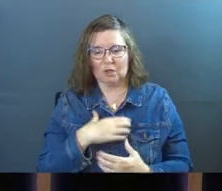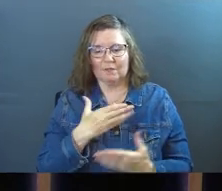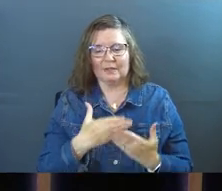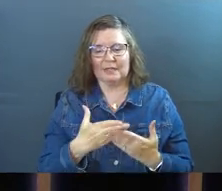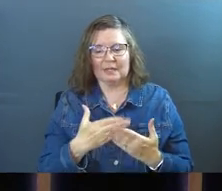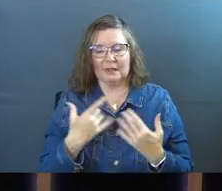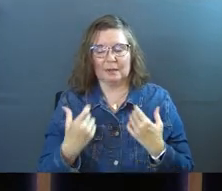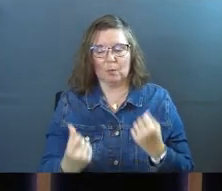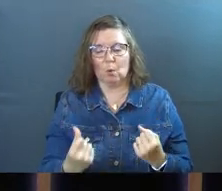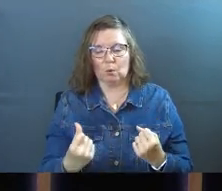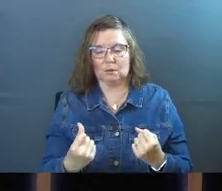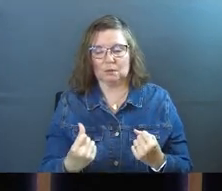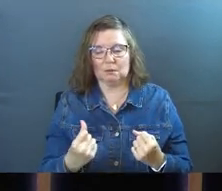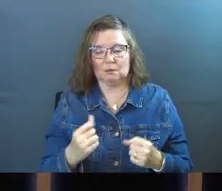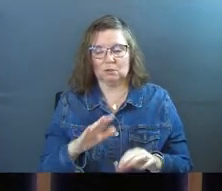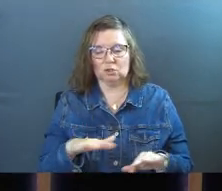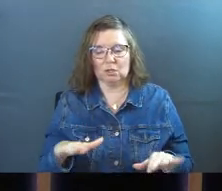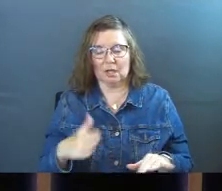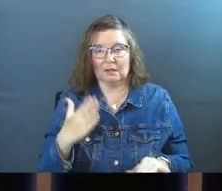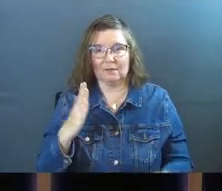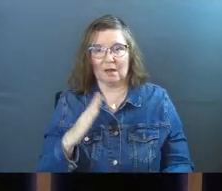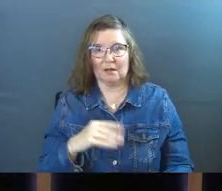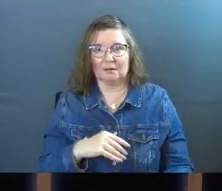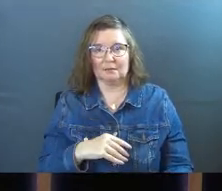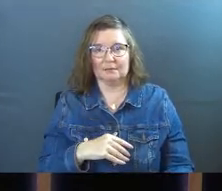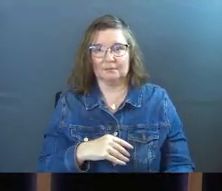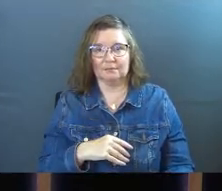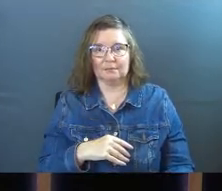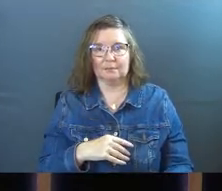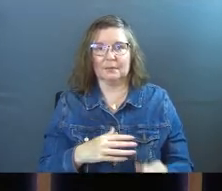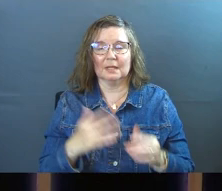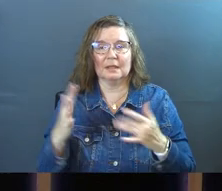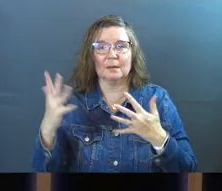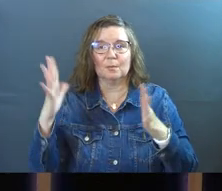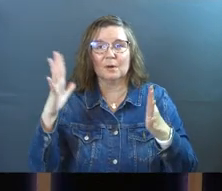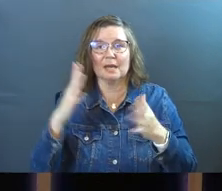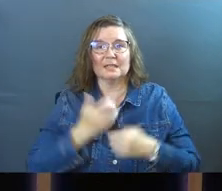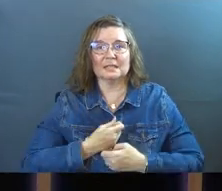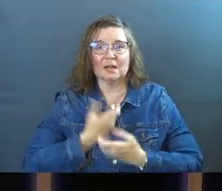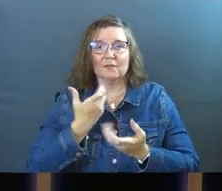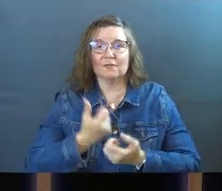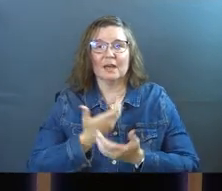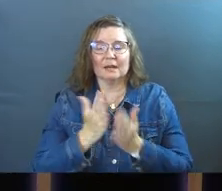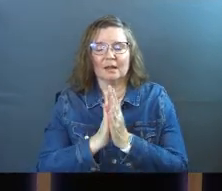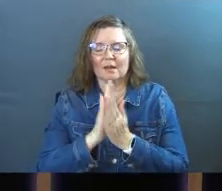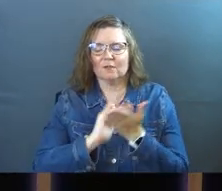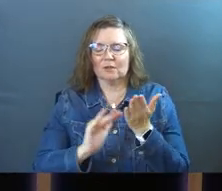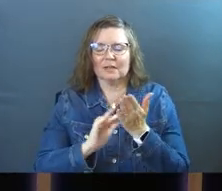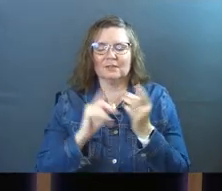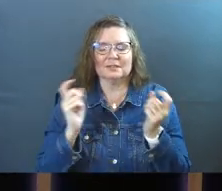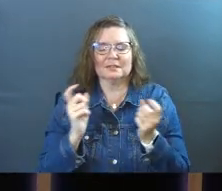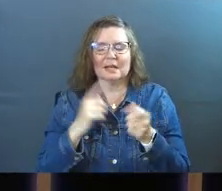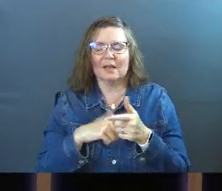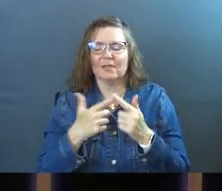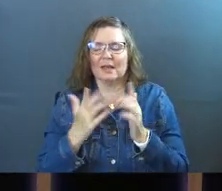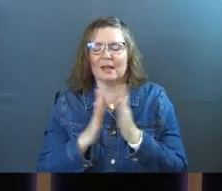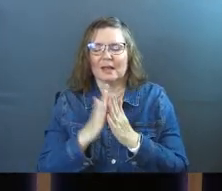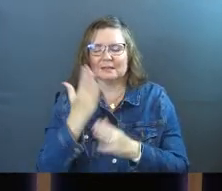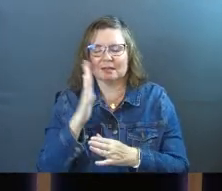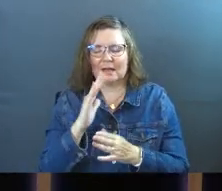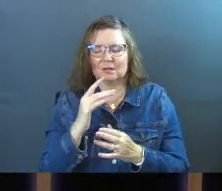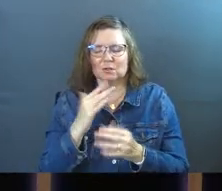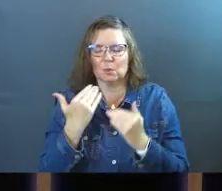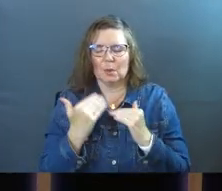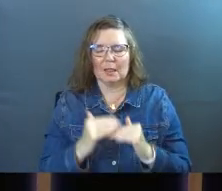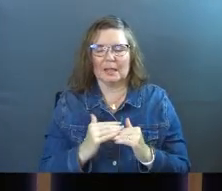this. It's the bold child of God that prays confession and asks for forgiveness of sins and then asks God